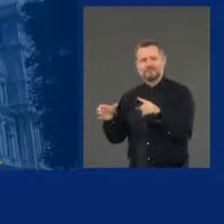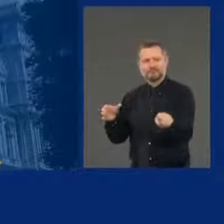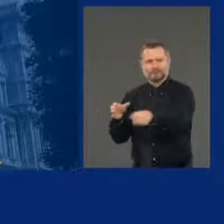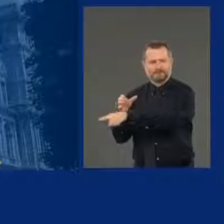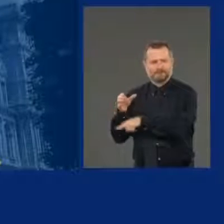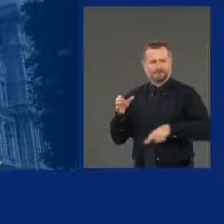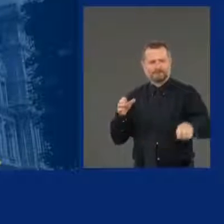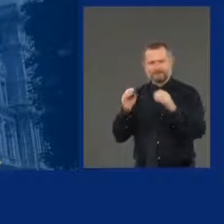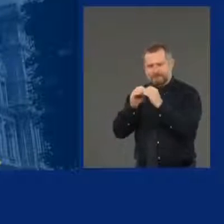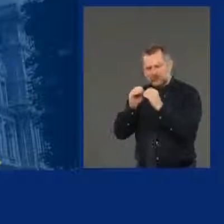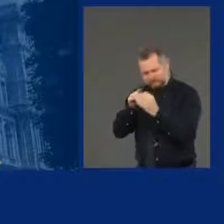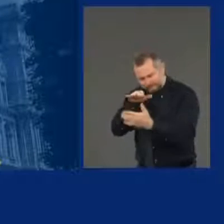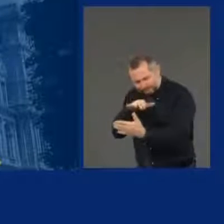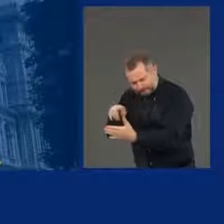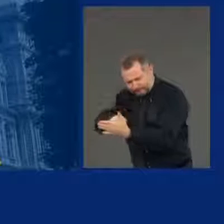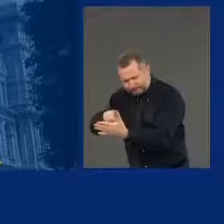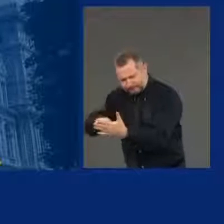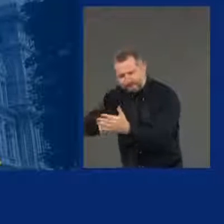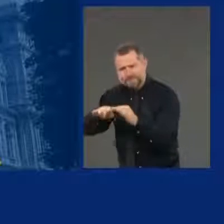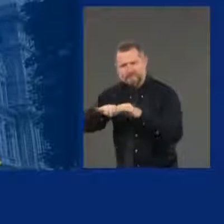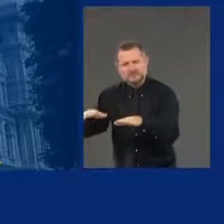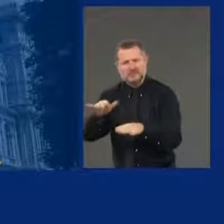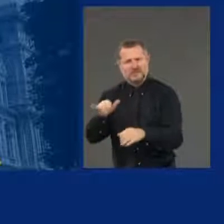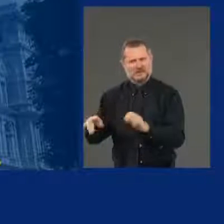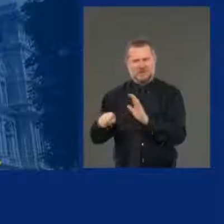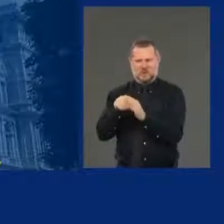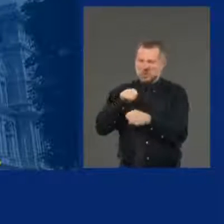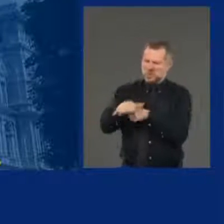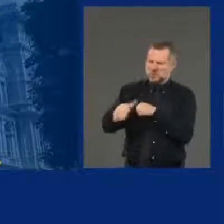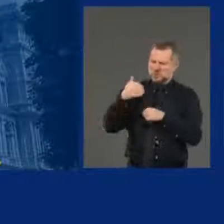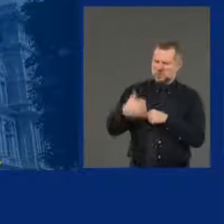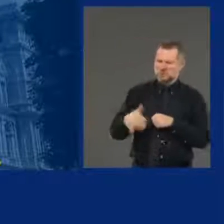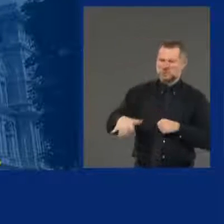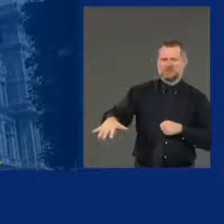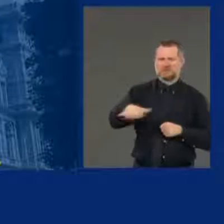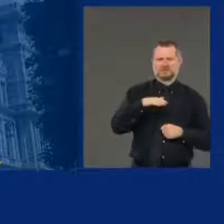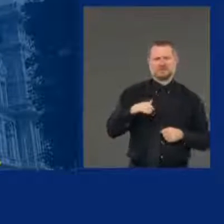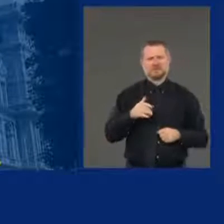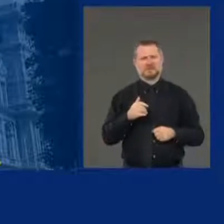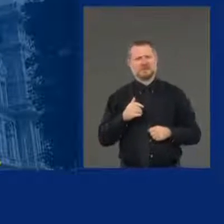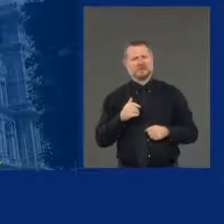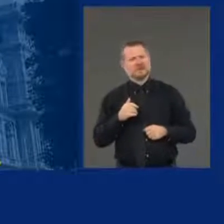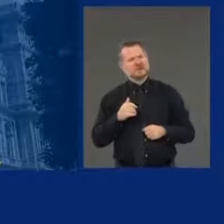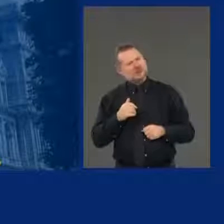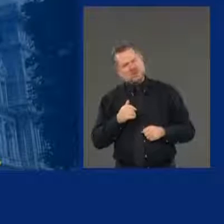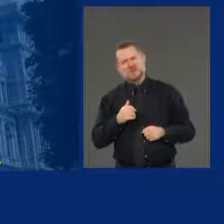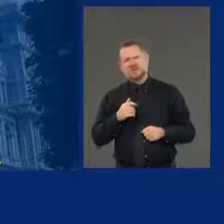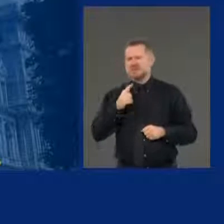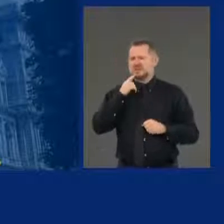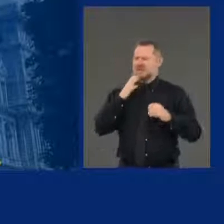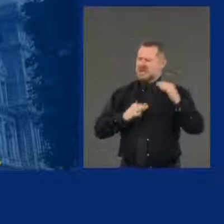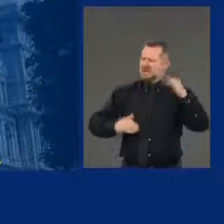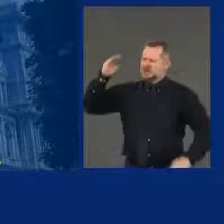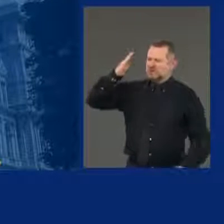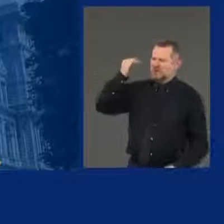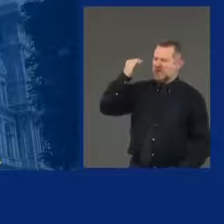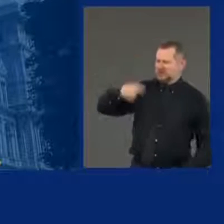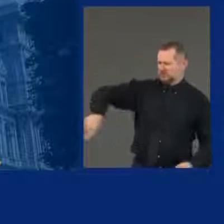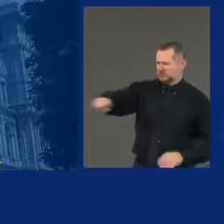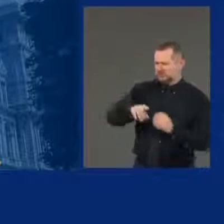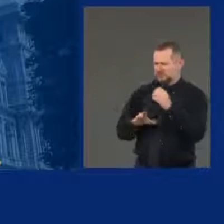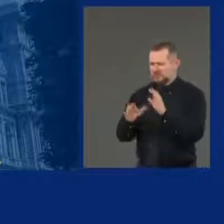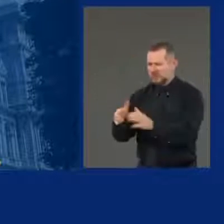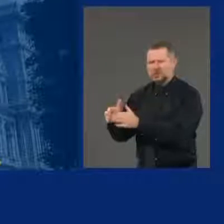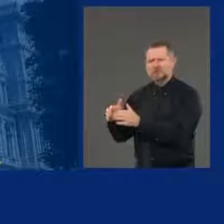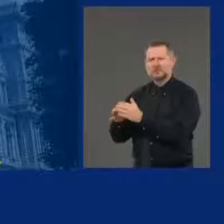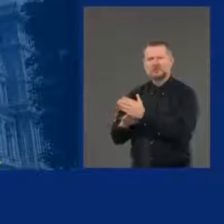know, across the nation. Not as bad in New York, but we don't want to have any disparity in New York. And we have some zip codes that have twice